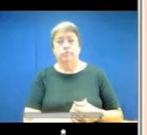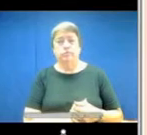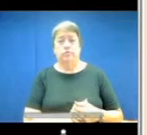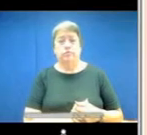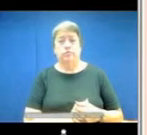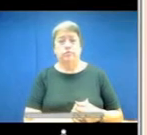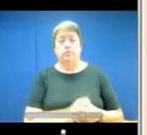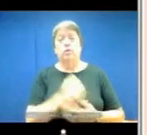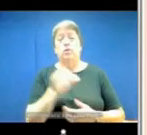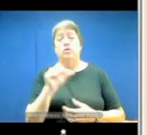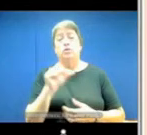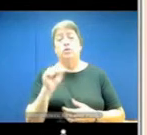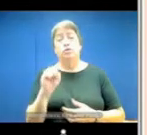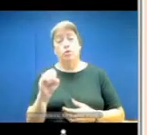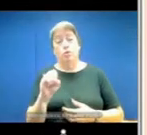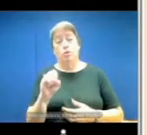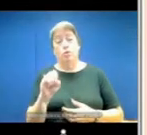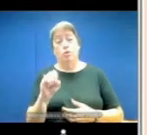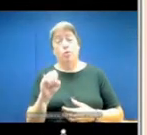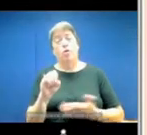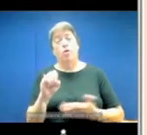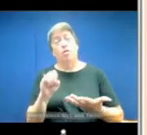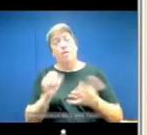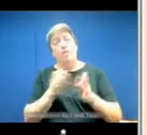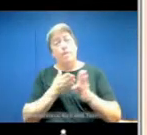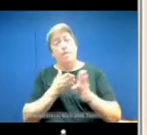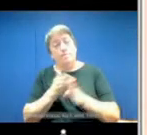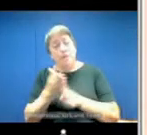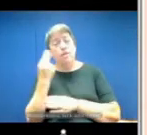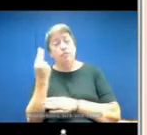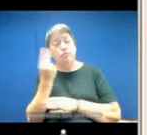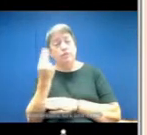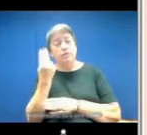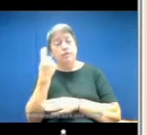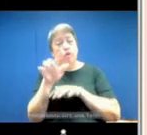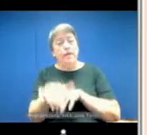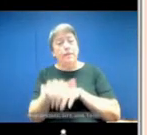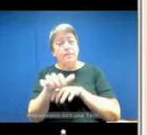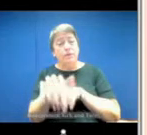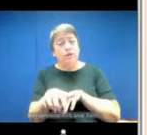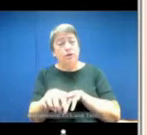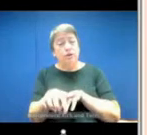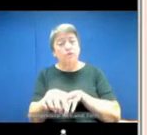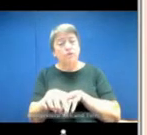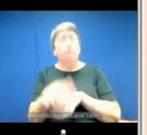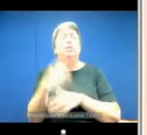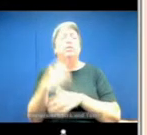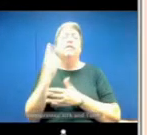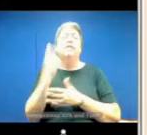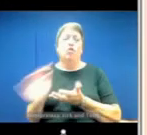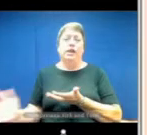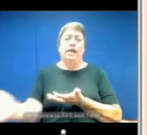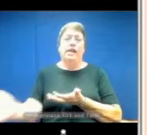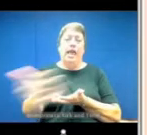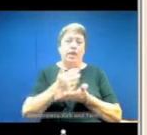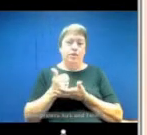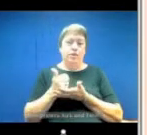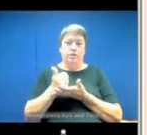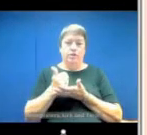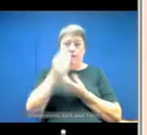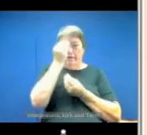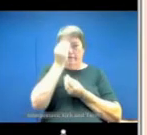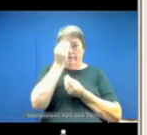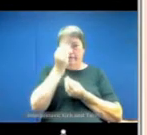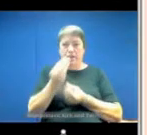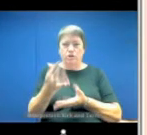So primarily the purpose of a deposition is to gather information and to facilitate settlement. So I'll come back to those in